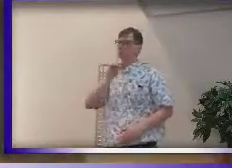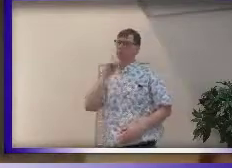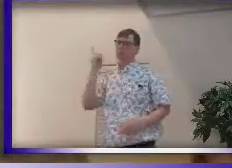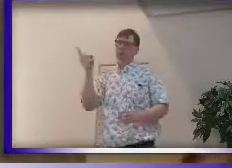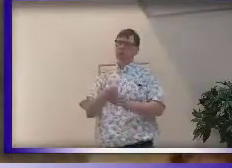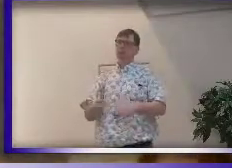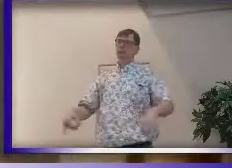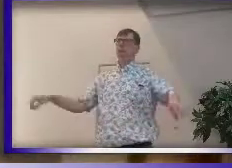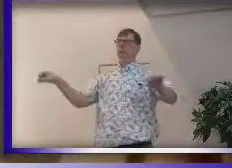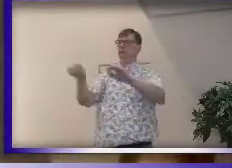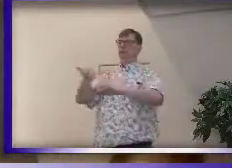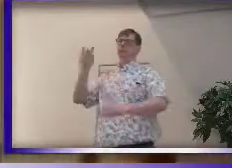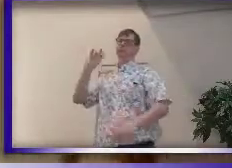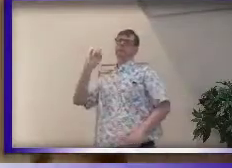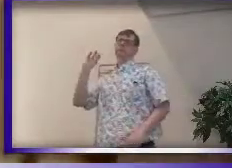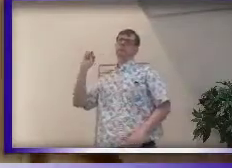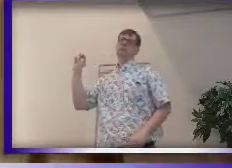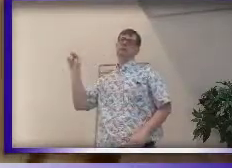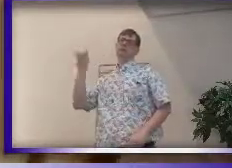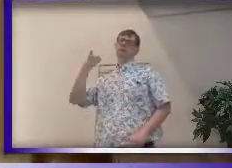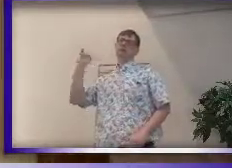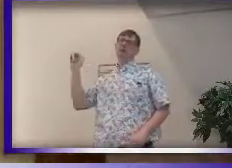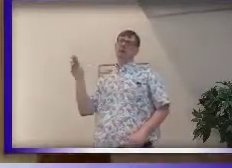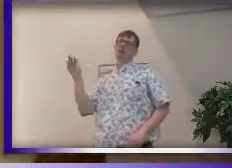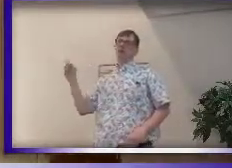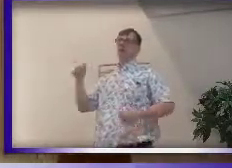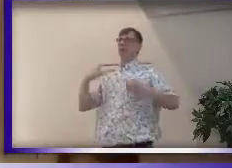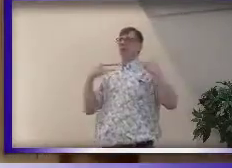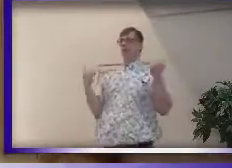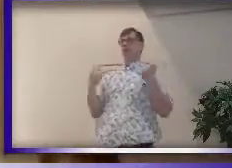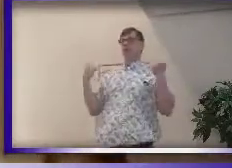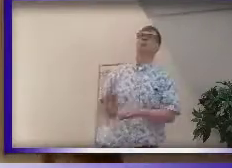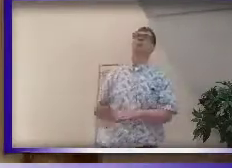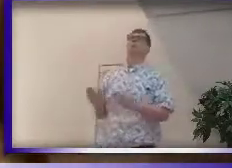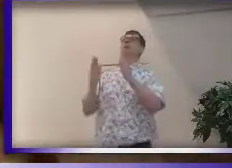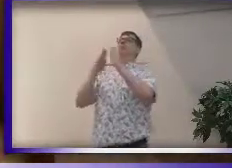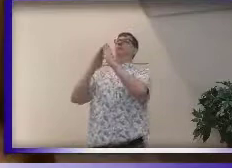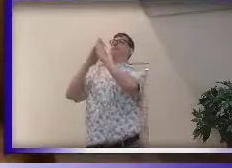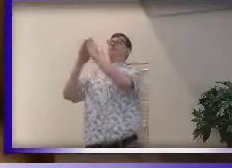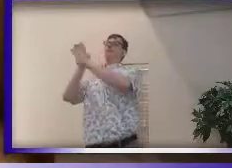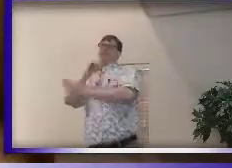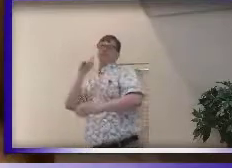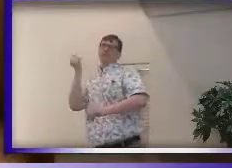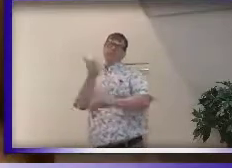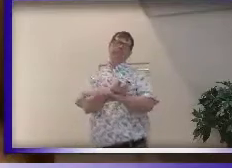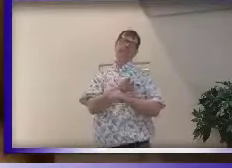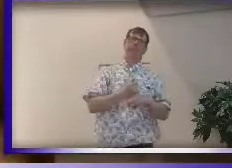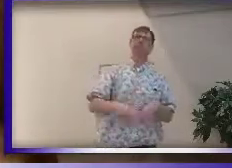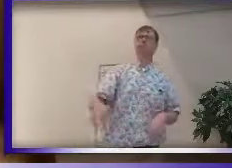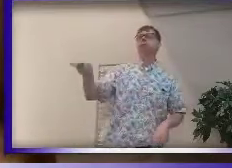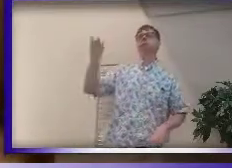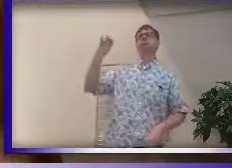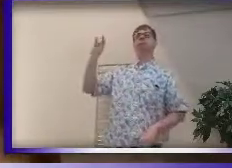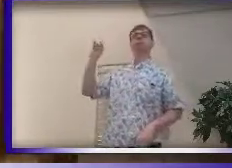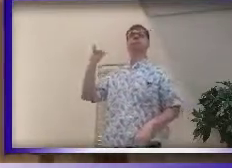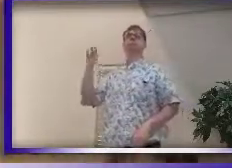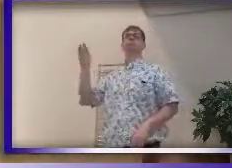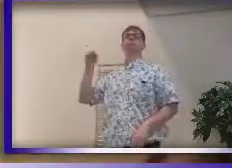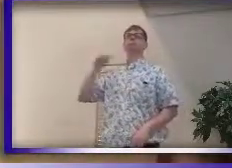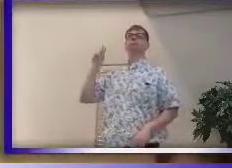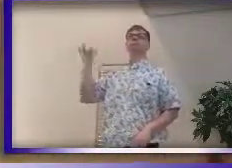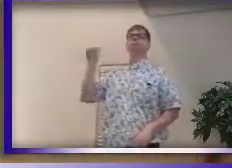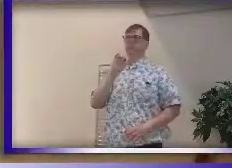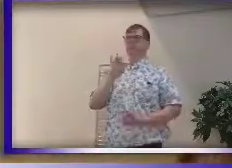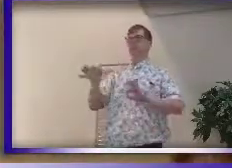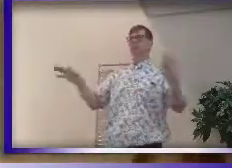We have people like Tracy Brown or other people who can do talks for us without us having to figure out a way to move them